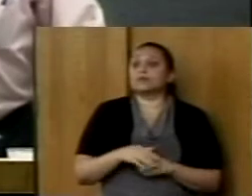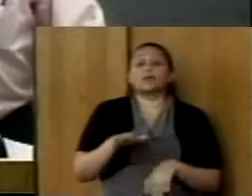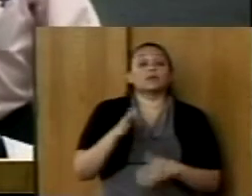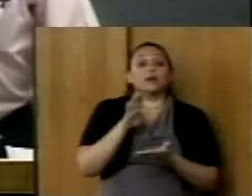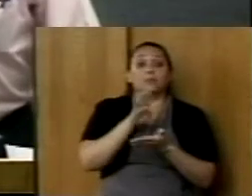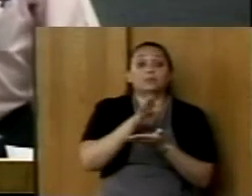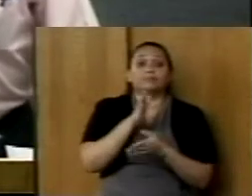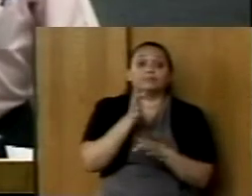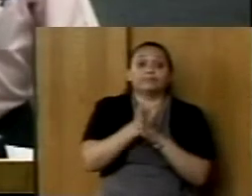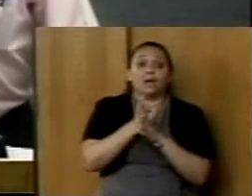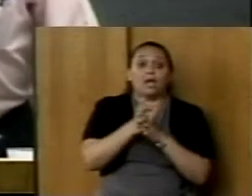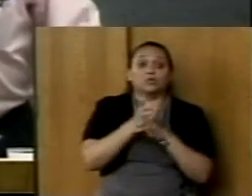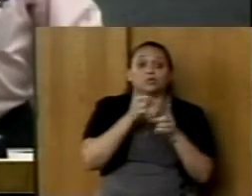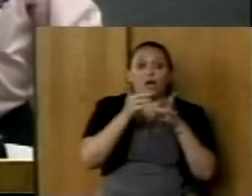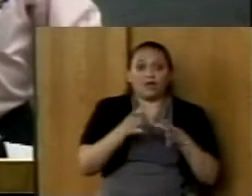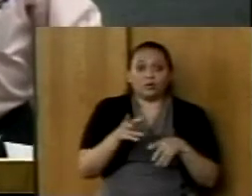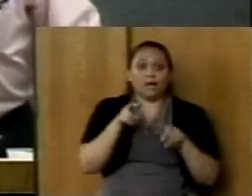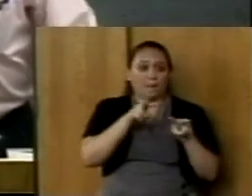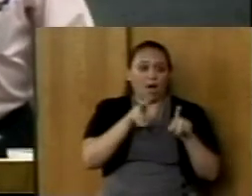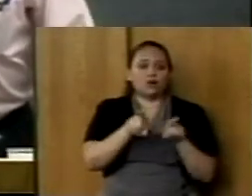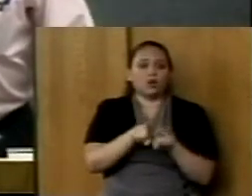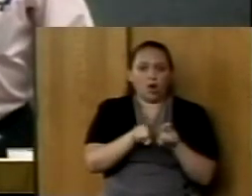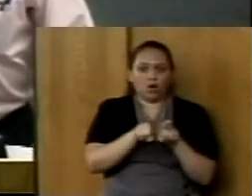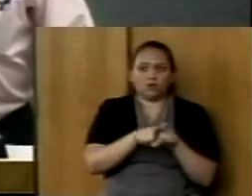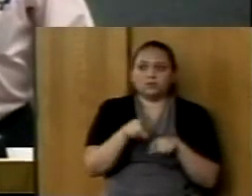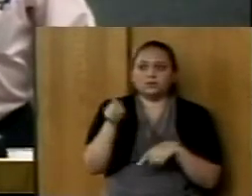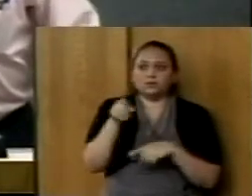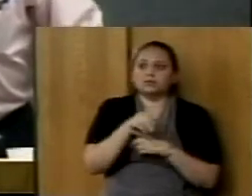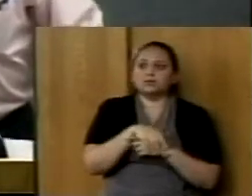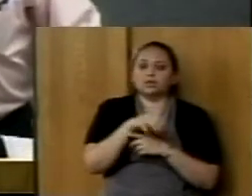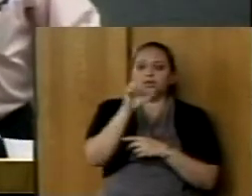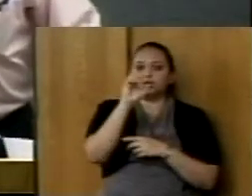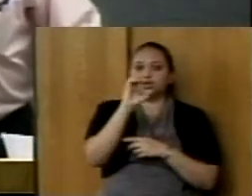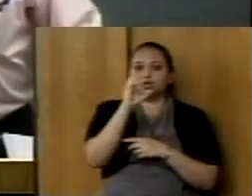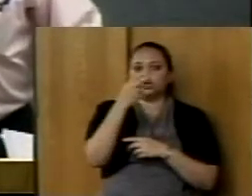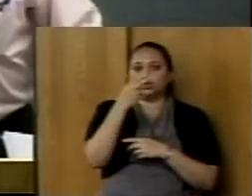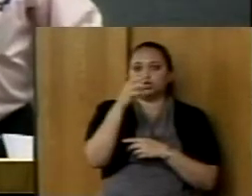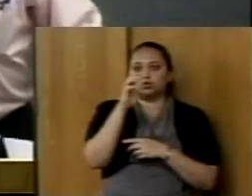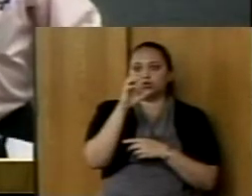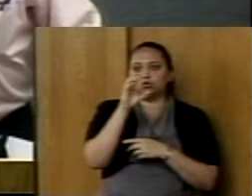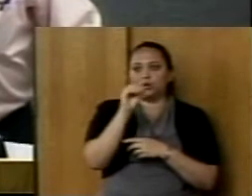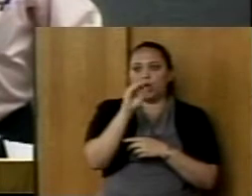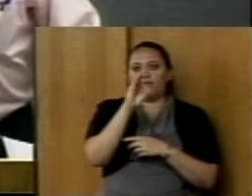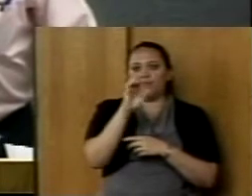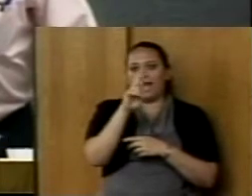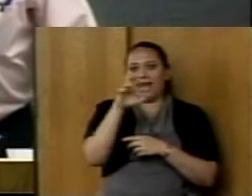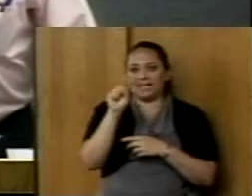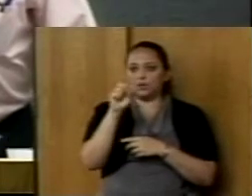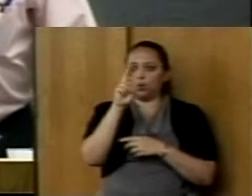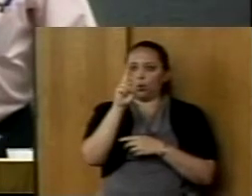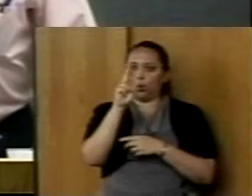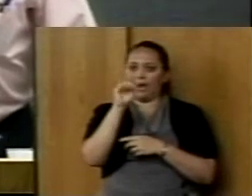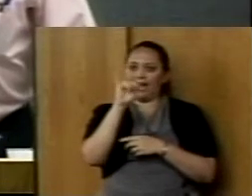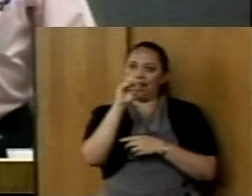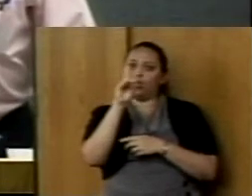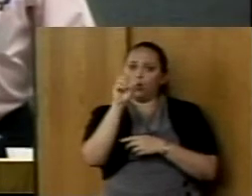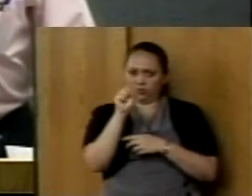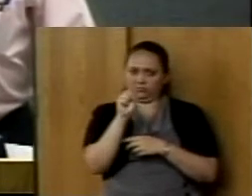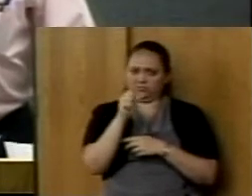and monitors also. The name of the organization is Choferes Unidos, and I've addressed to the board before, maybe about a couple of months